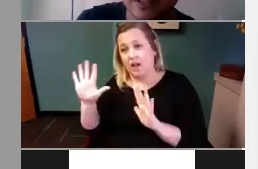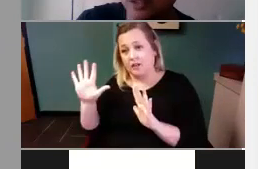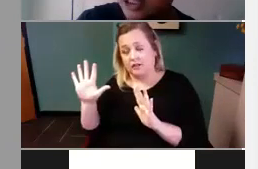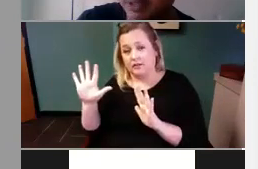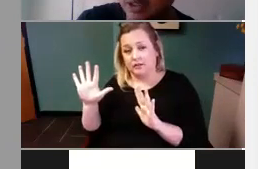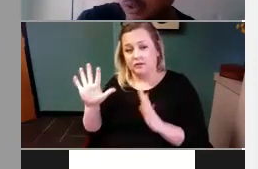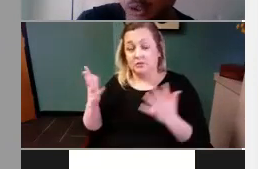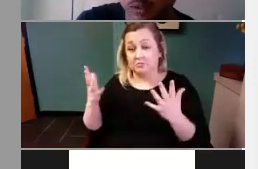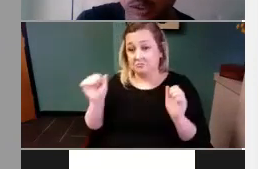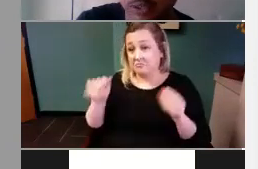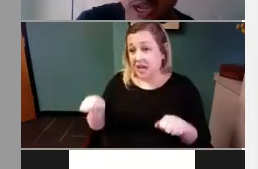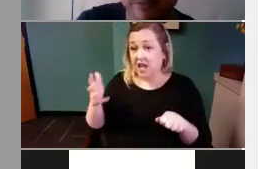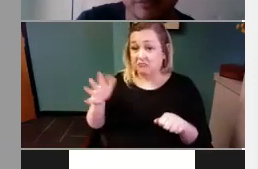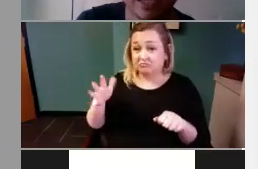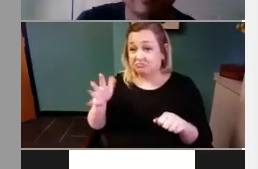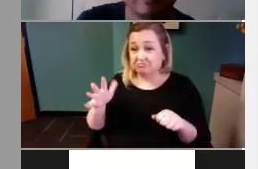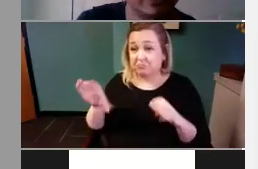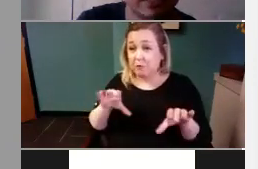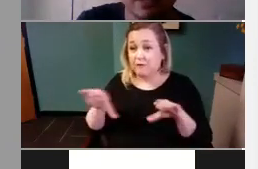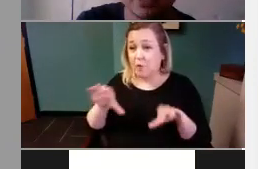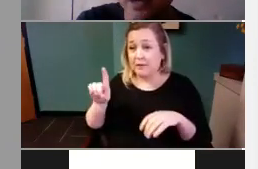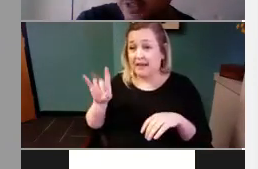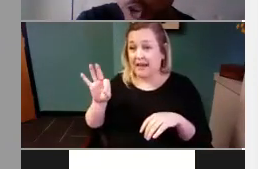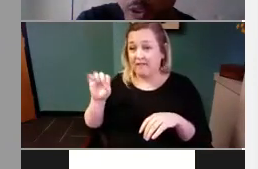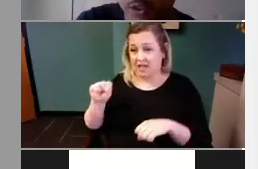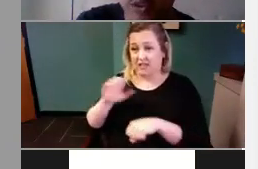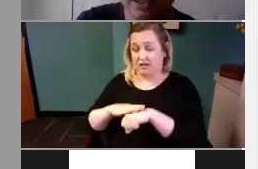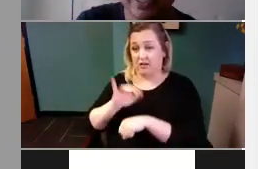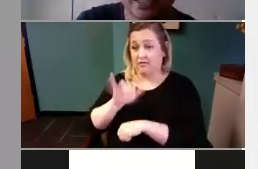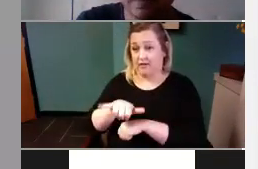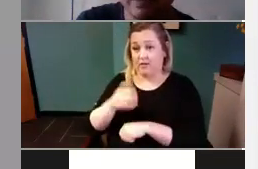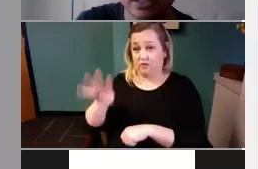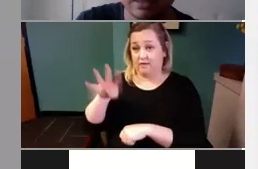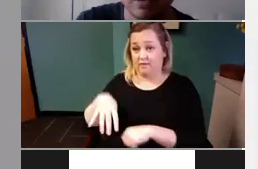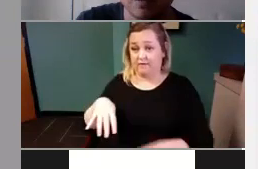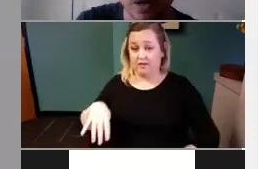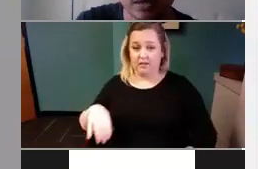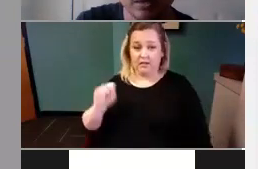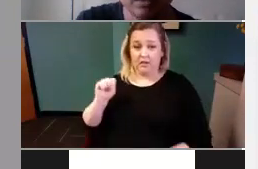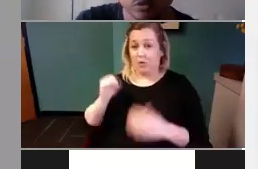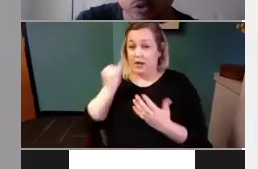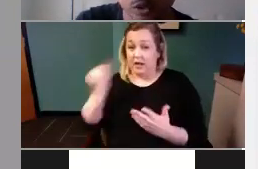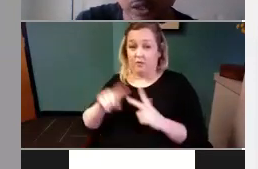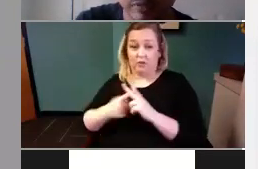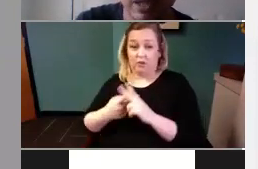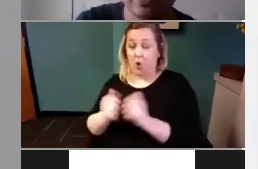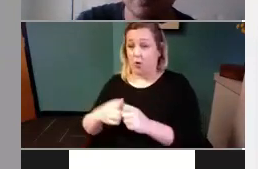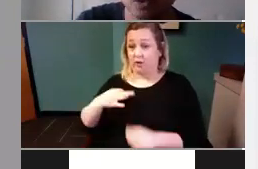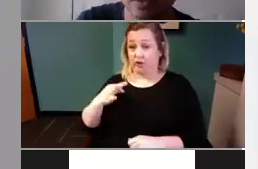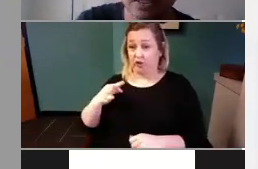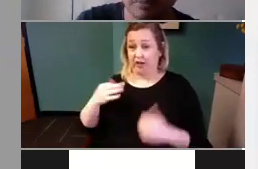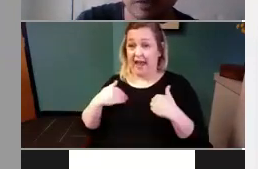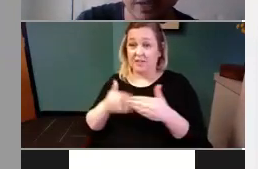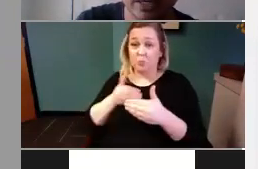perform DFS on this particular graph. Let's say we start with shirt. It has a pre-visit number of 1, goes all the way,